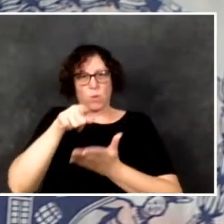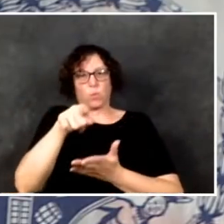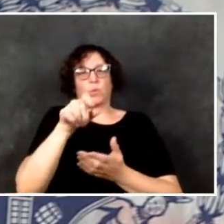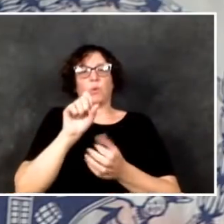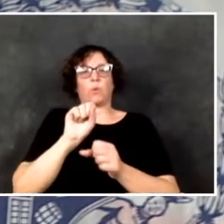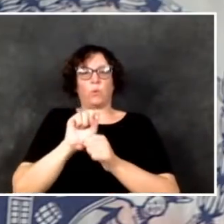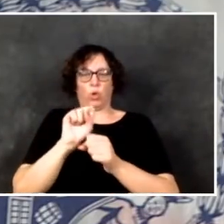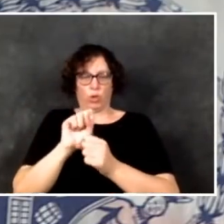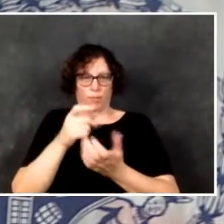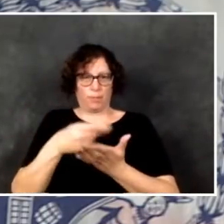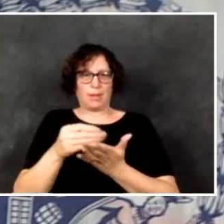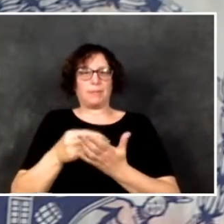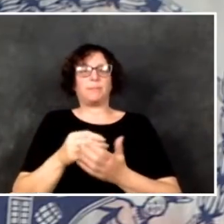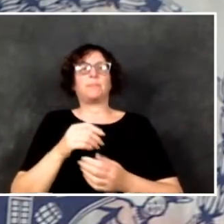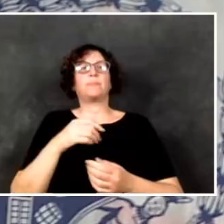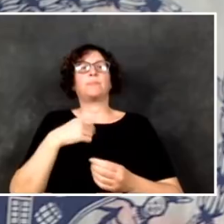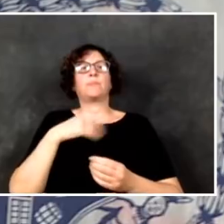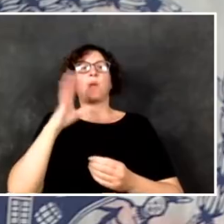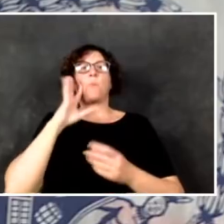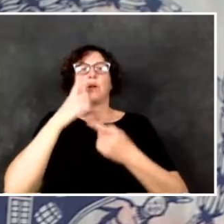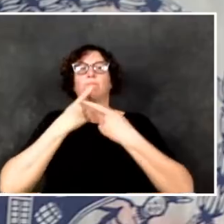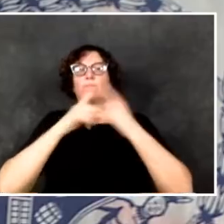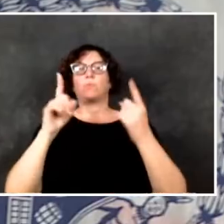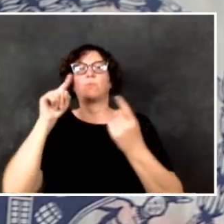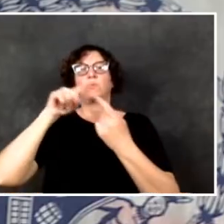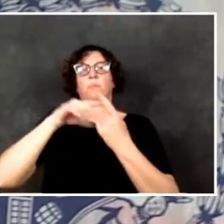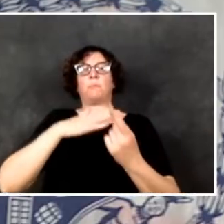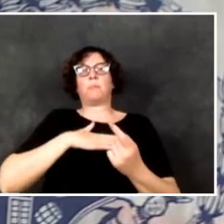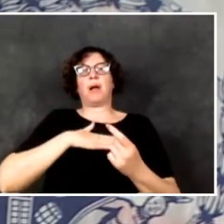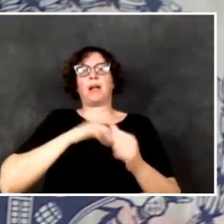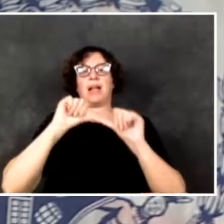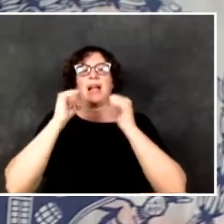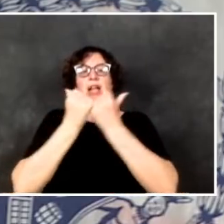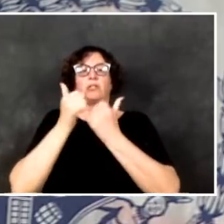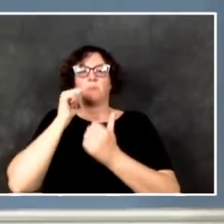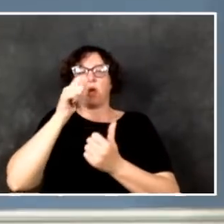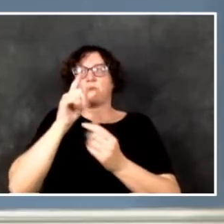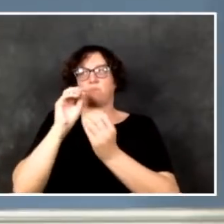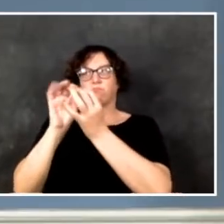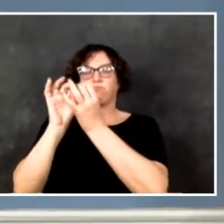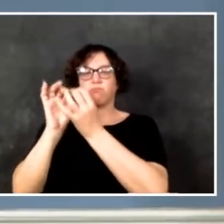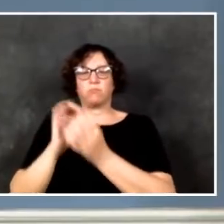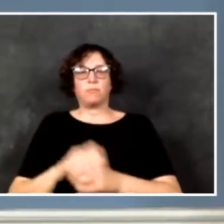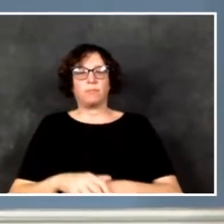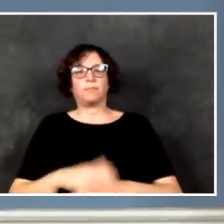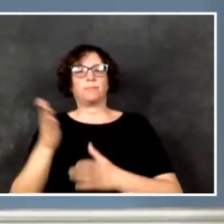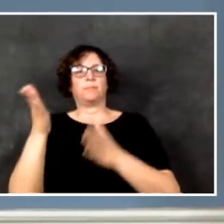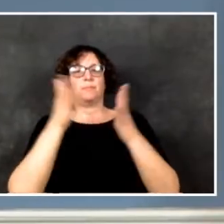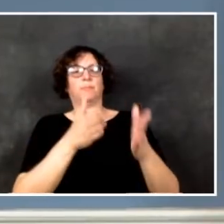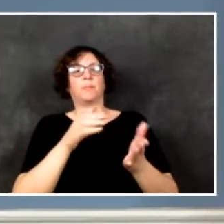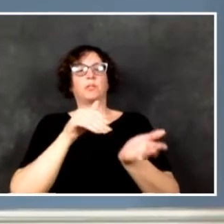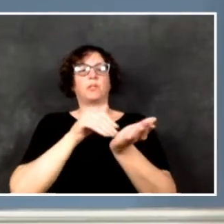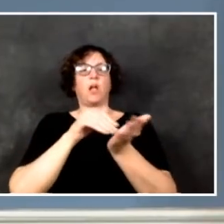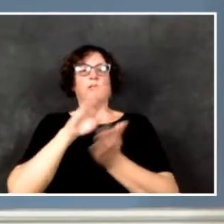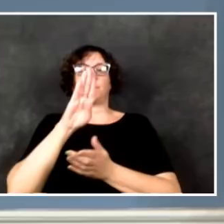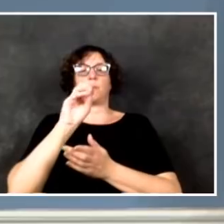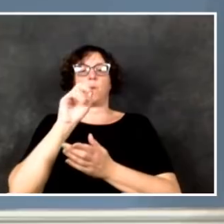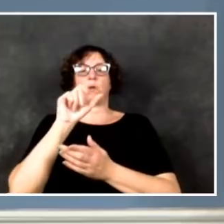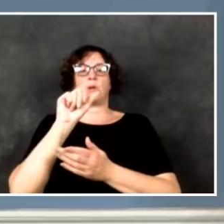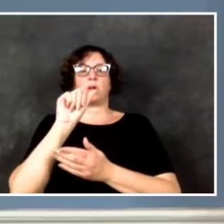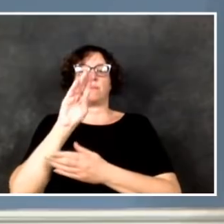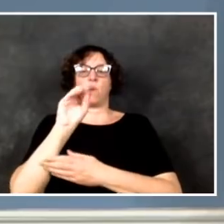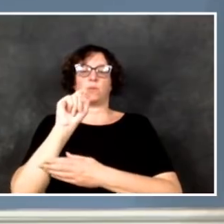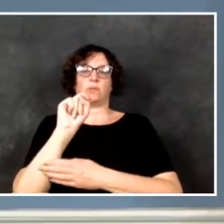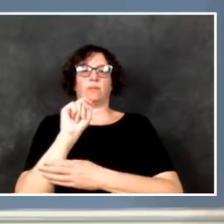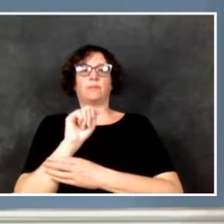again tomorrow. Commissioner, you want to add? Mr. Mayor, I think you got it obviously just right. The only thing I would add is that we have